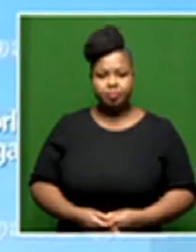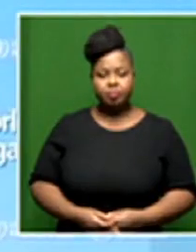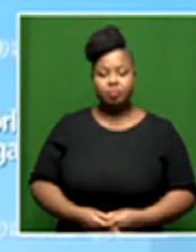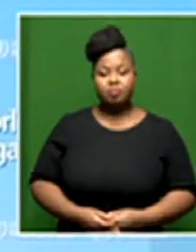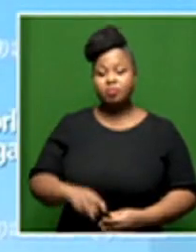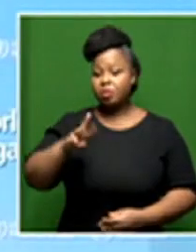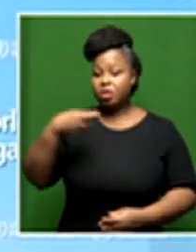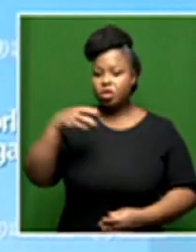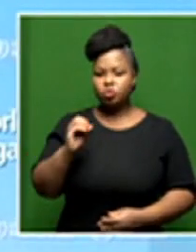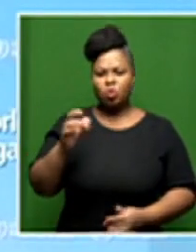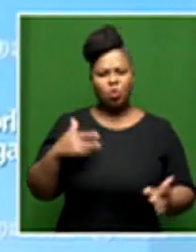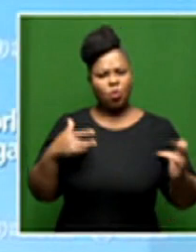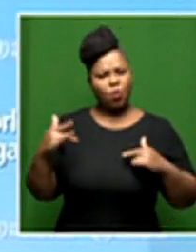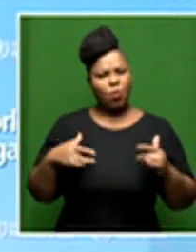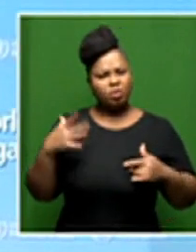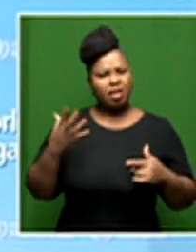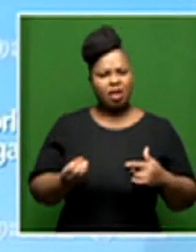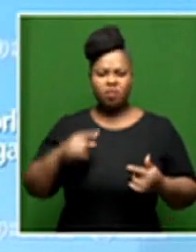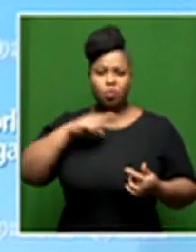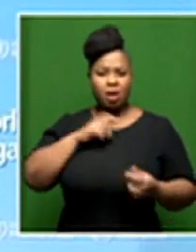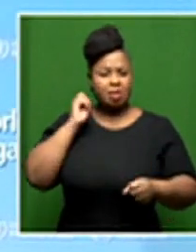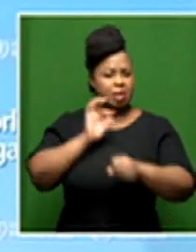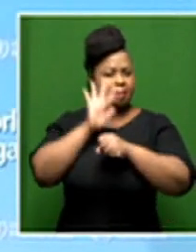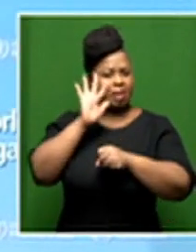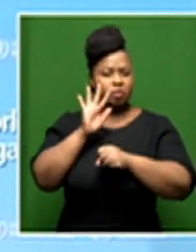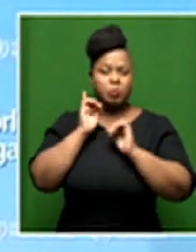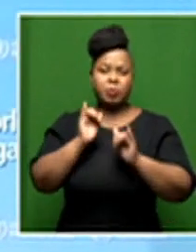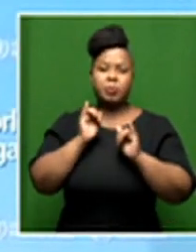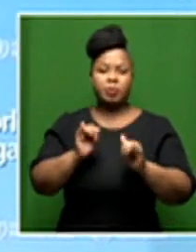WHO is deeply concerned about the impact the pandemic will